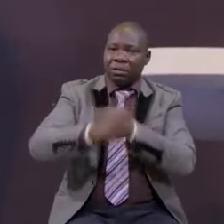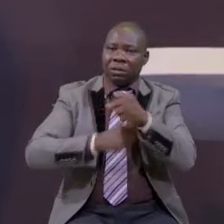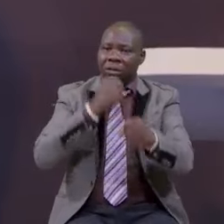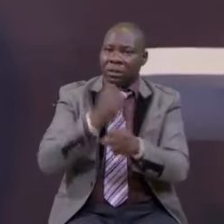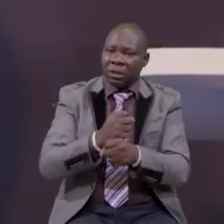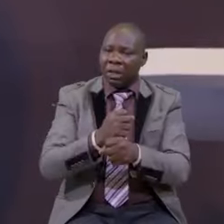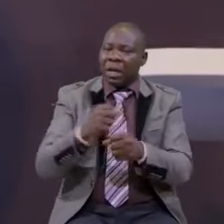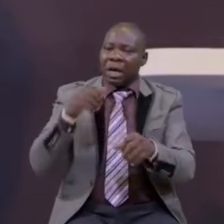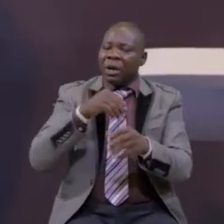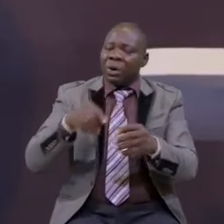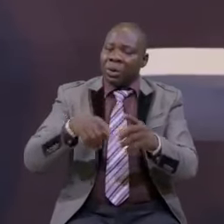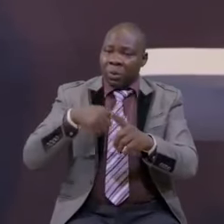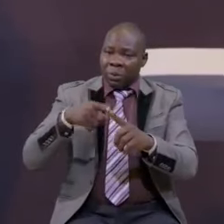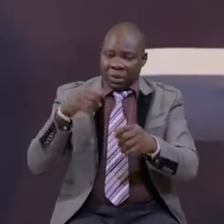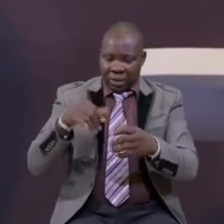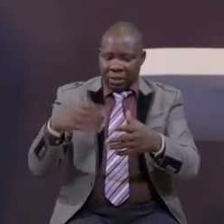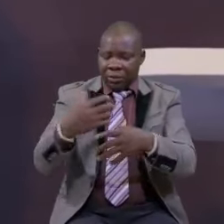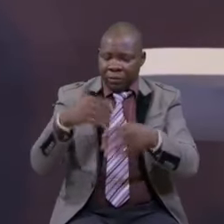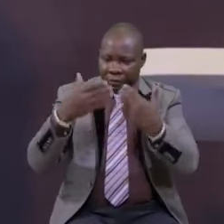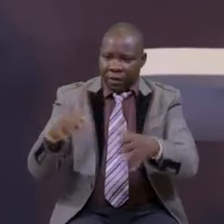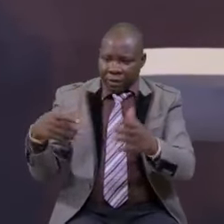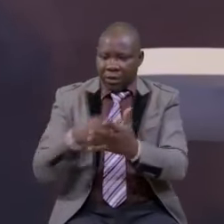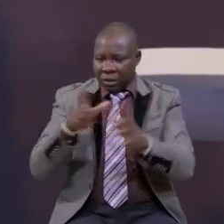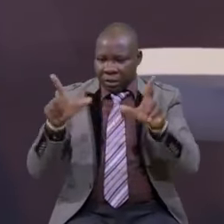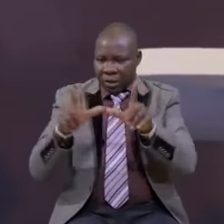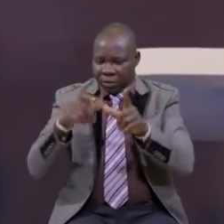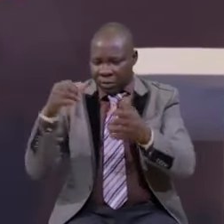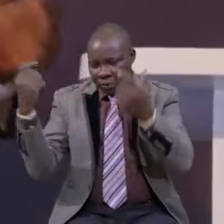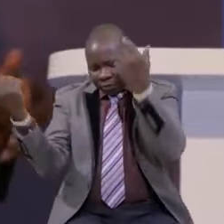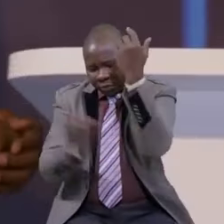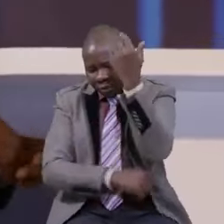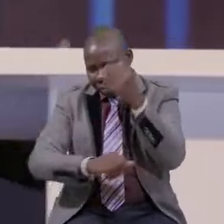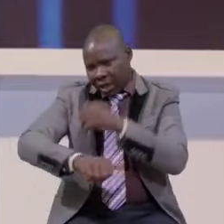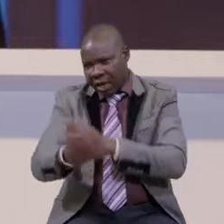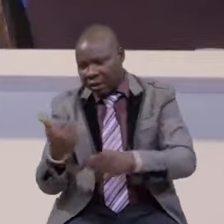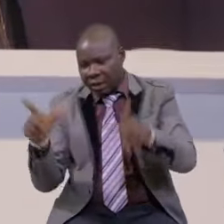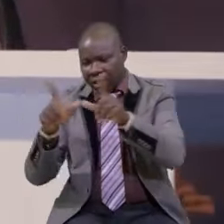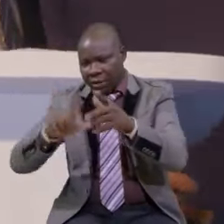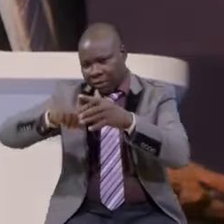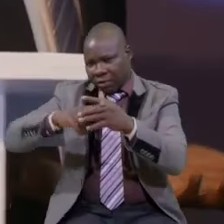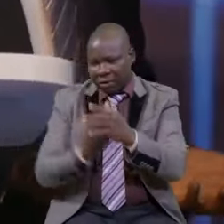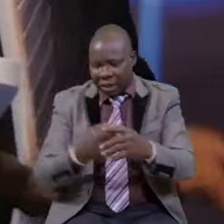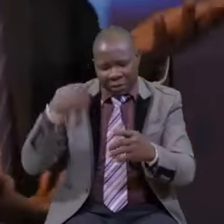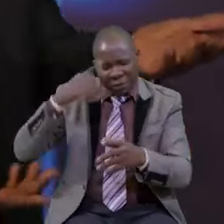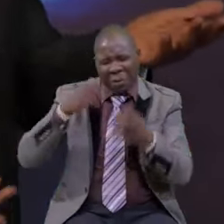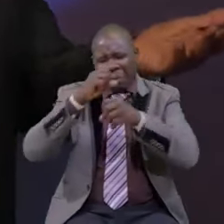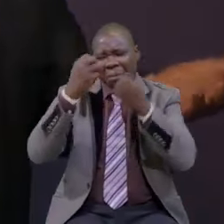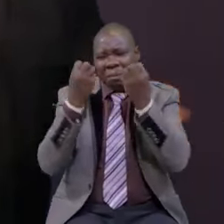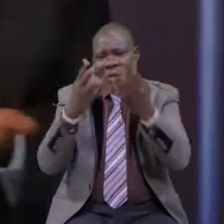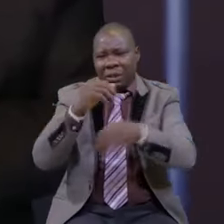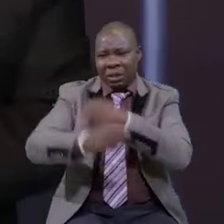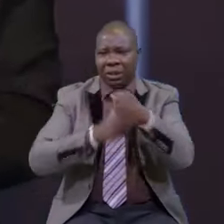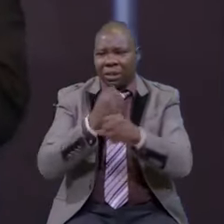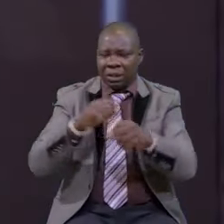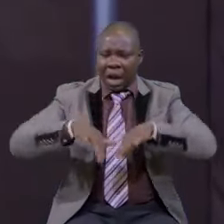of torment comes, 100 years, 1,000, 1,000,000 years, he goes on and on. How would I know that if I